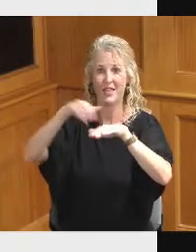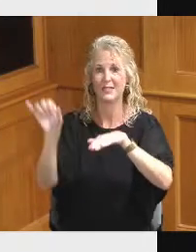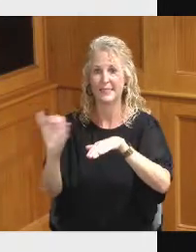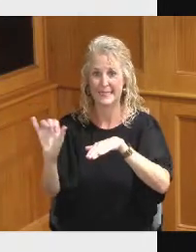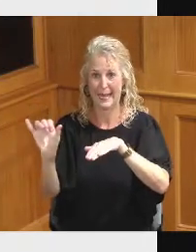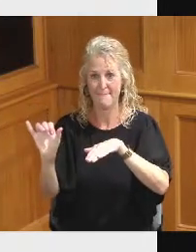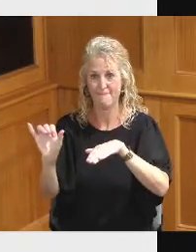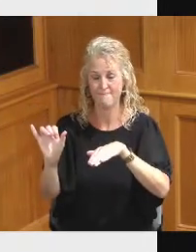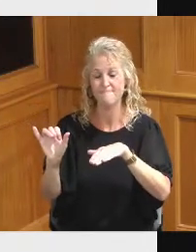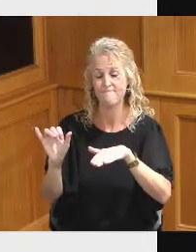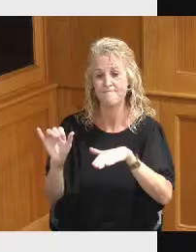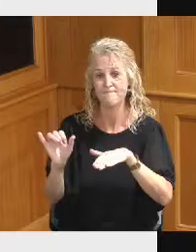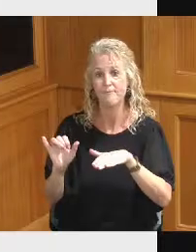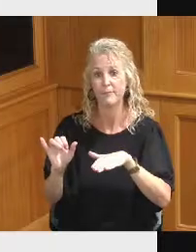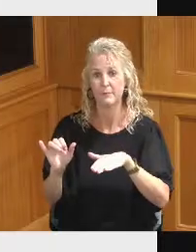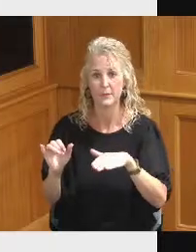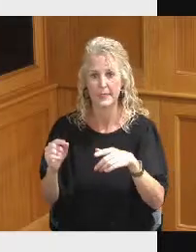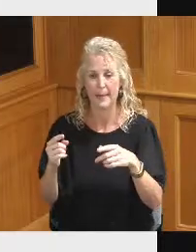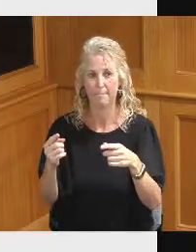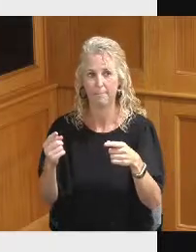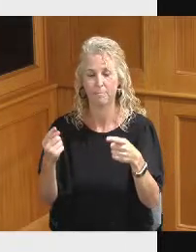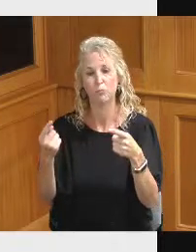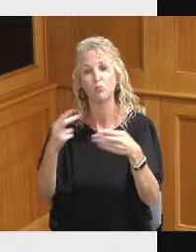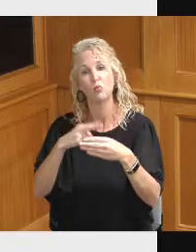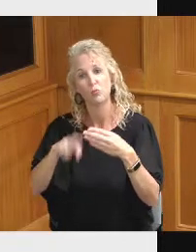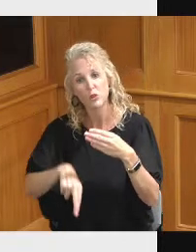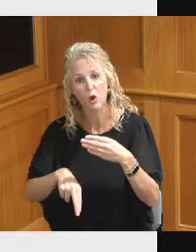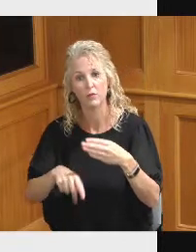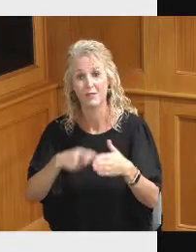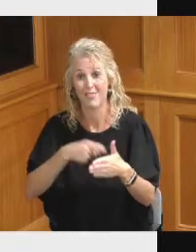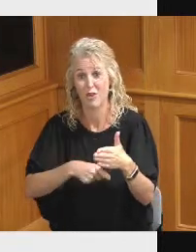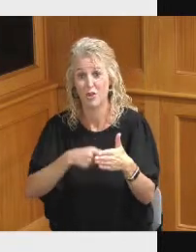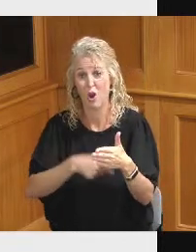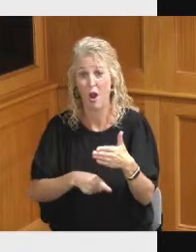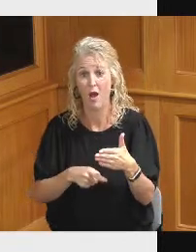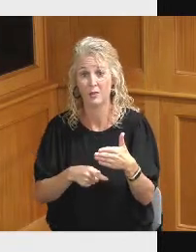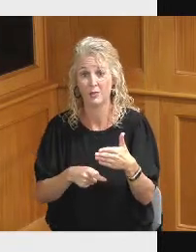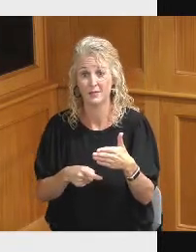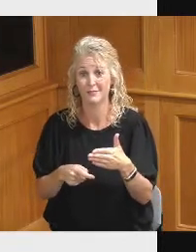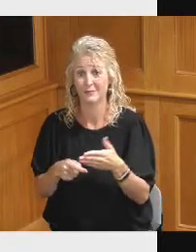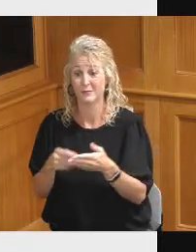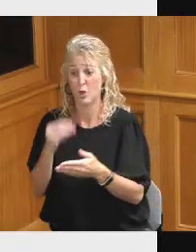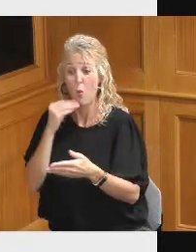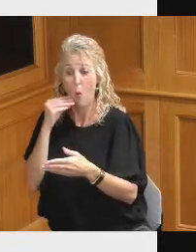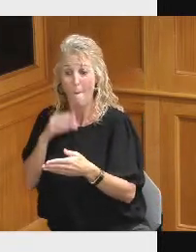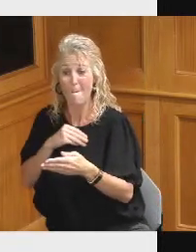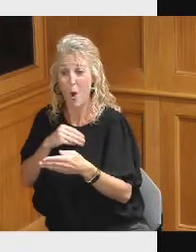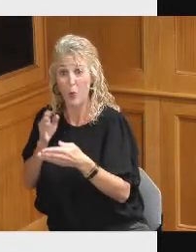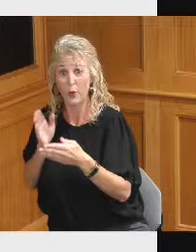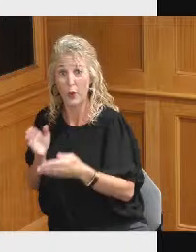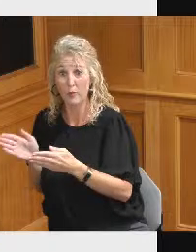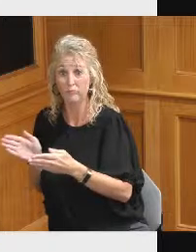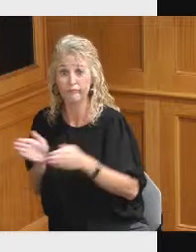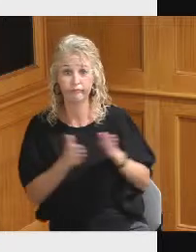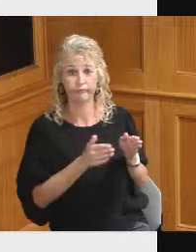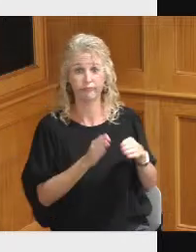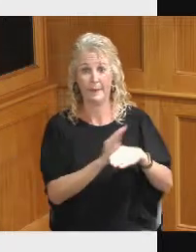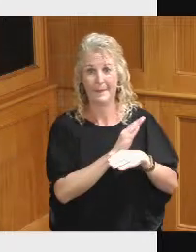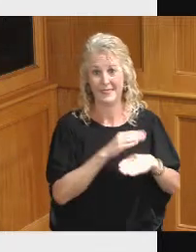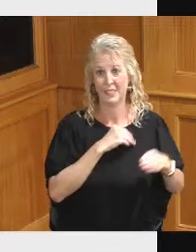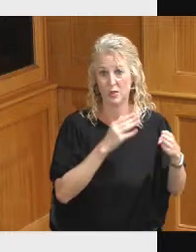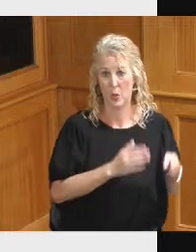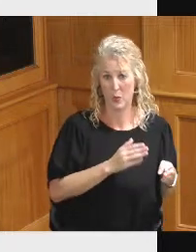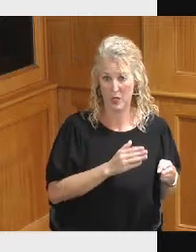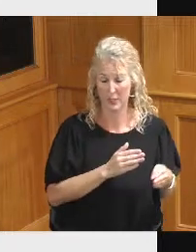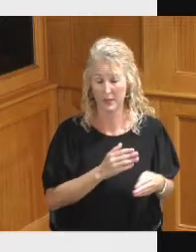that it would shift those costs slightly to the commercial industrial customers. With the impervious